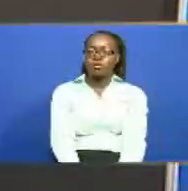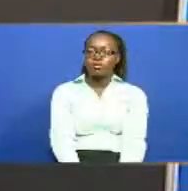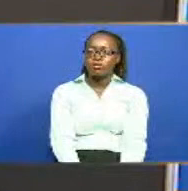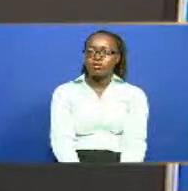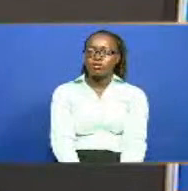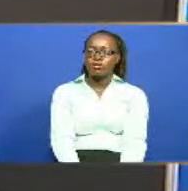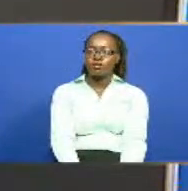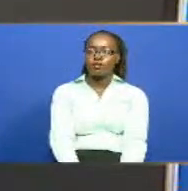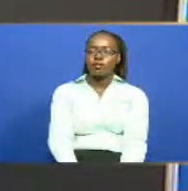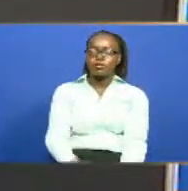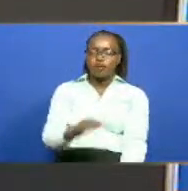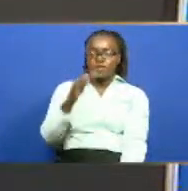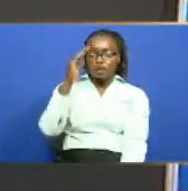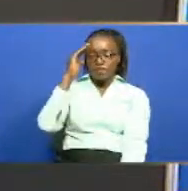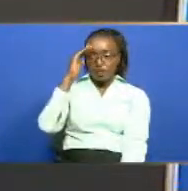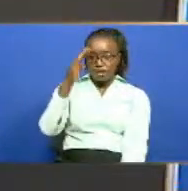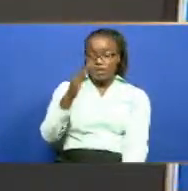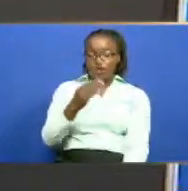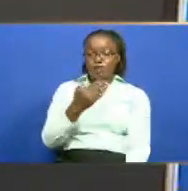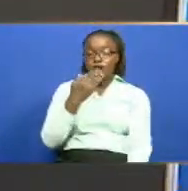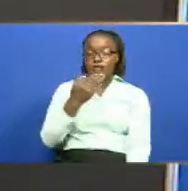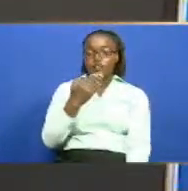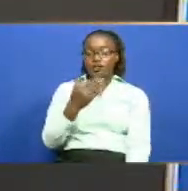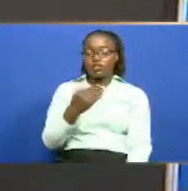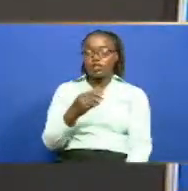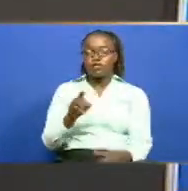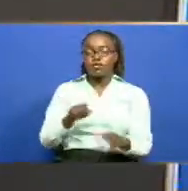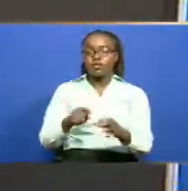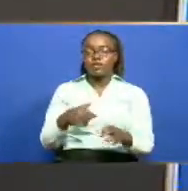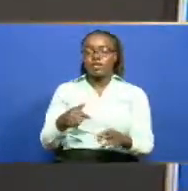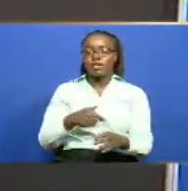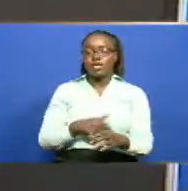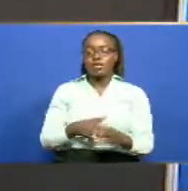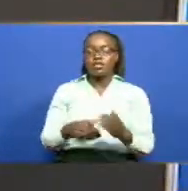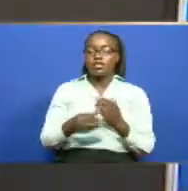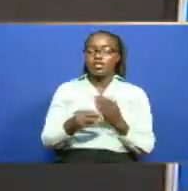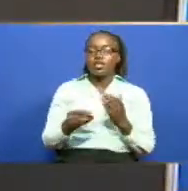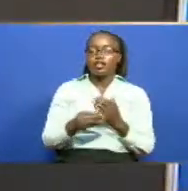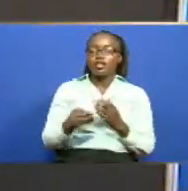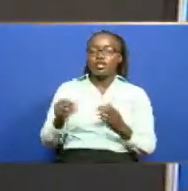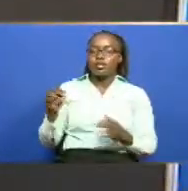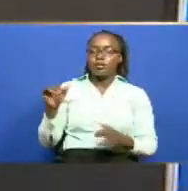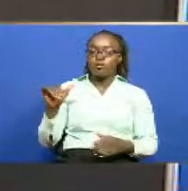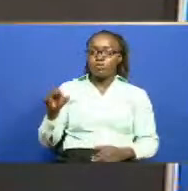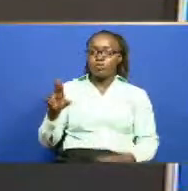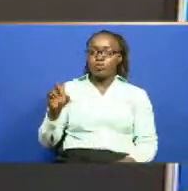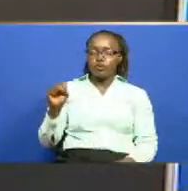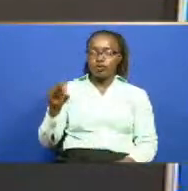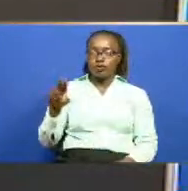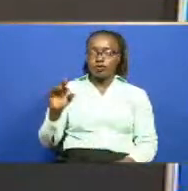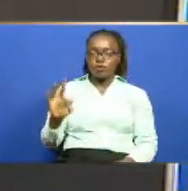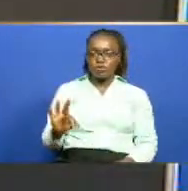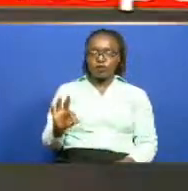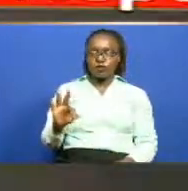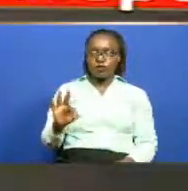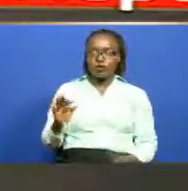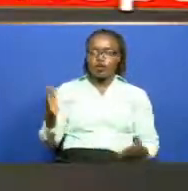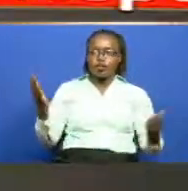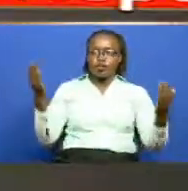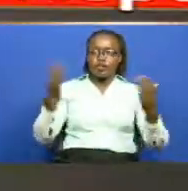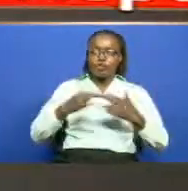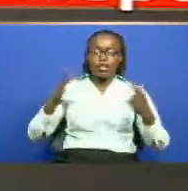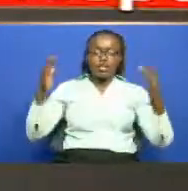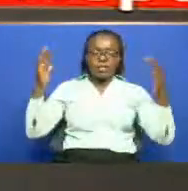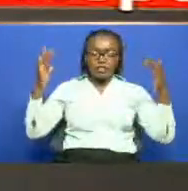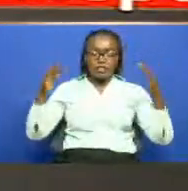Well, hello there. Many thanks for keeping it Channel 1. My name is Yusuf Farah. This is the Channel 1 weather updates. Now, tonight, there will be rainfall